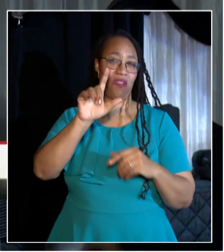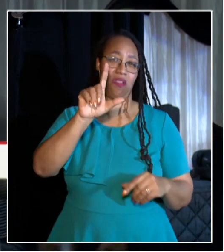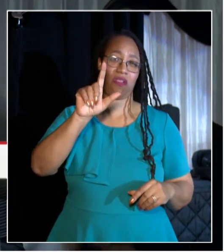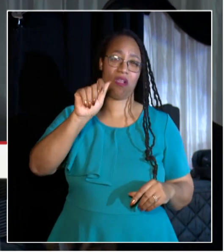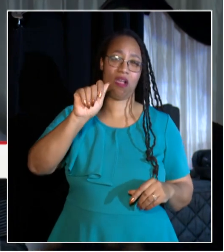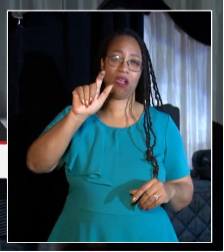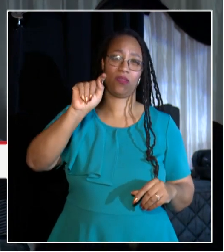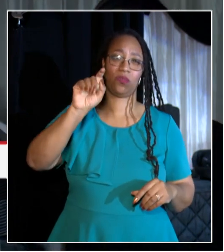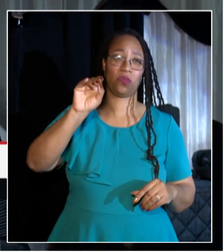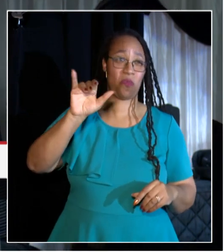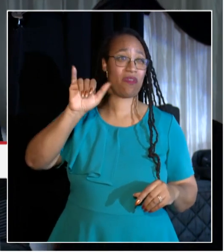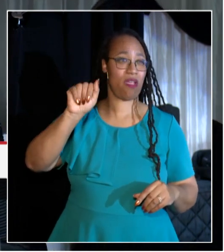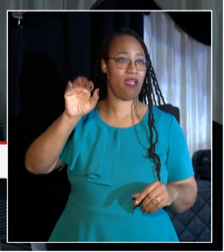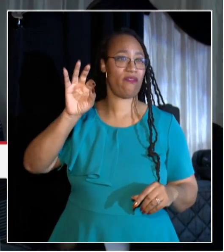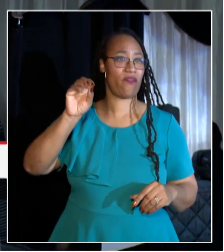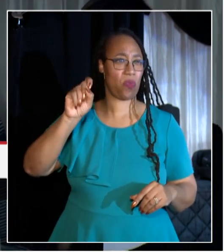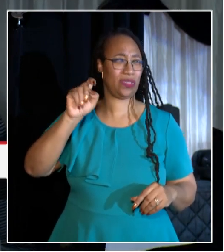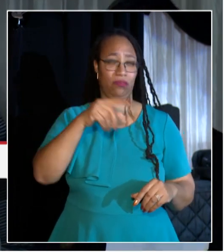Entertainment,